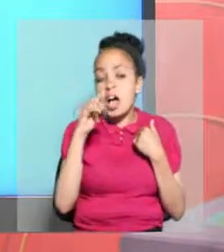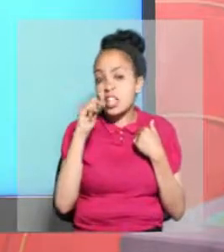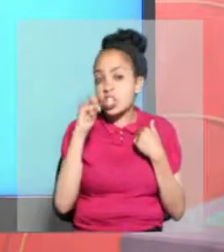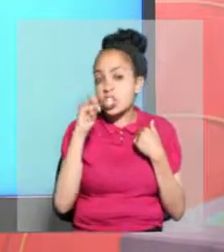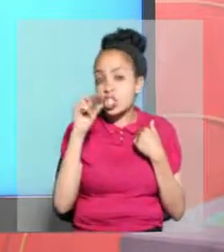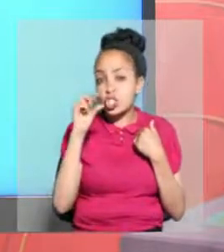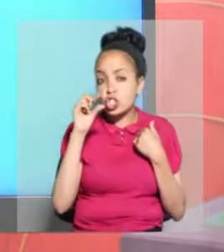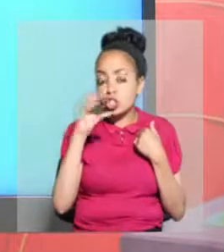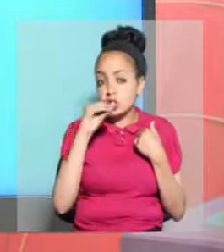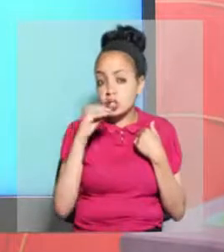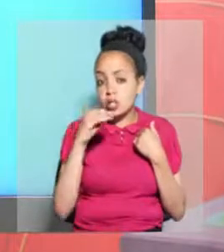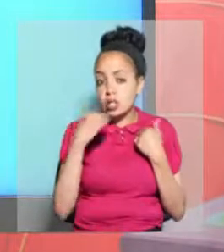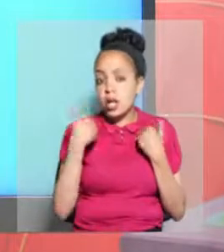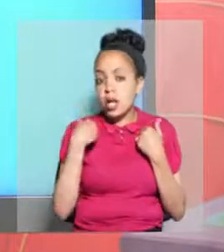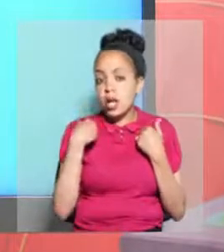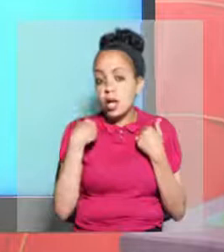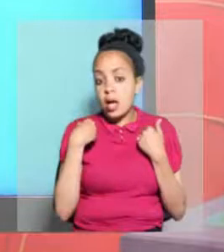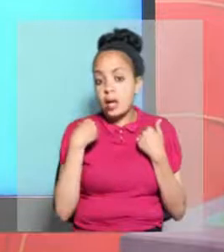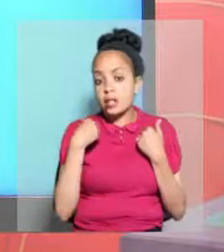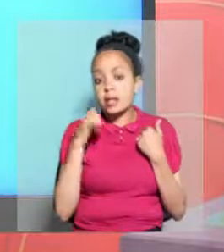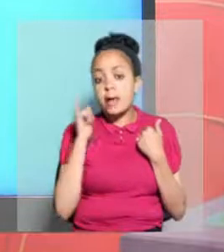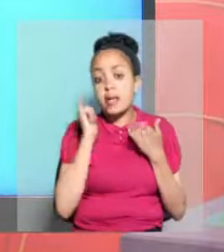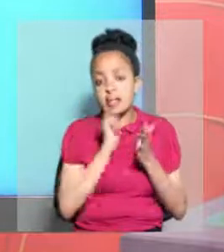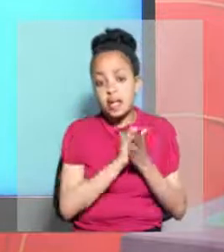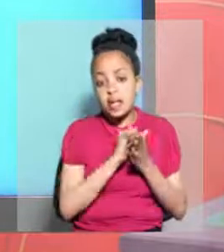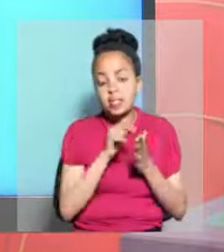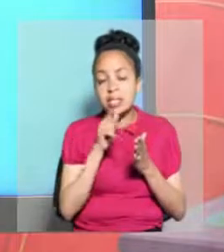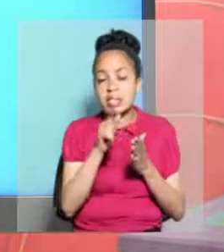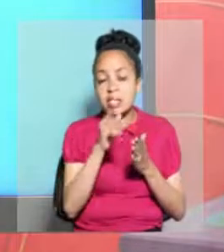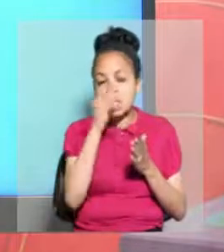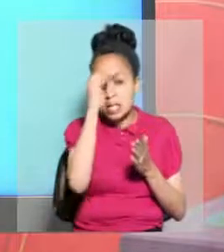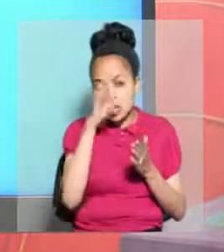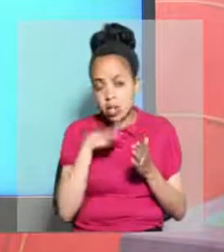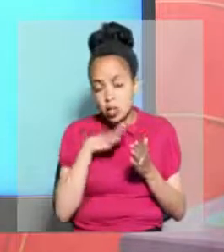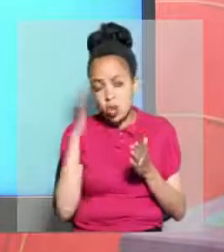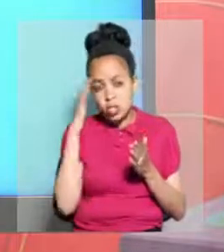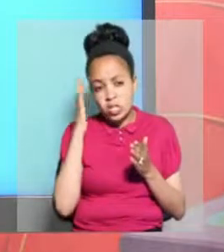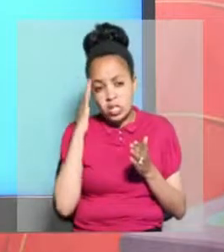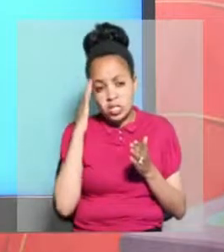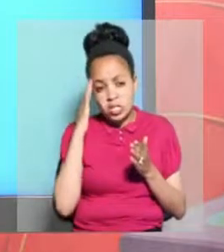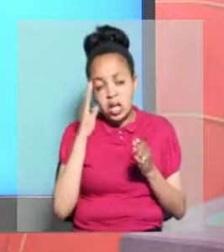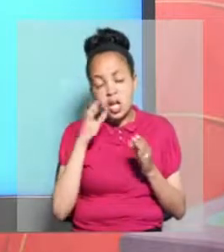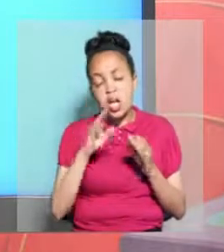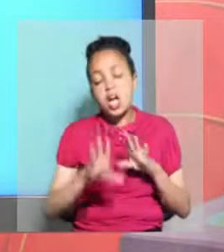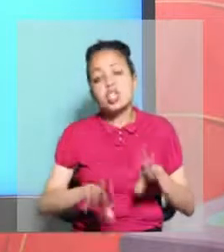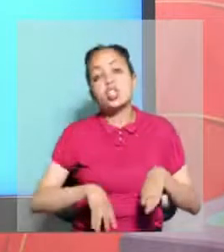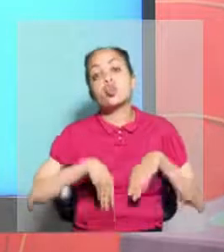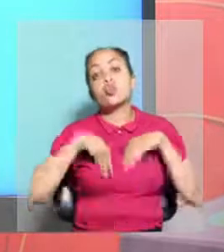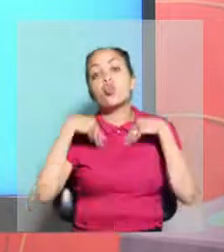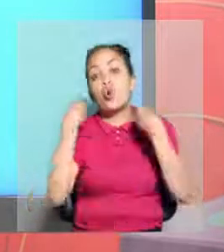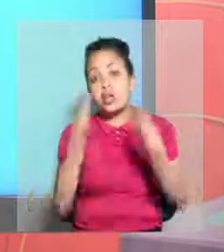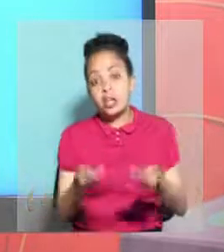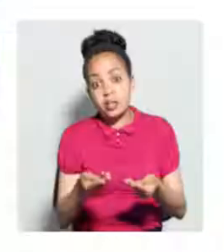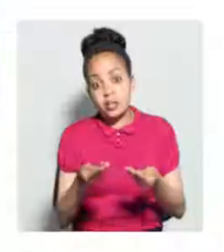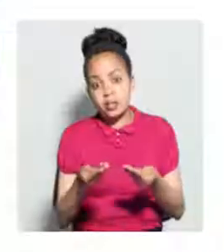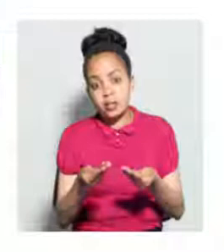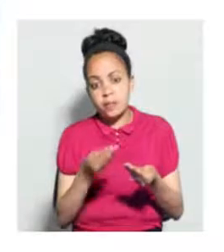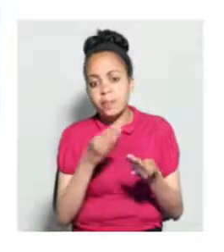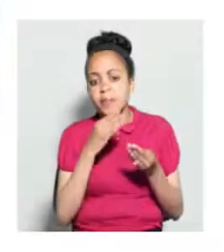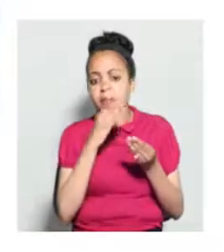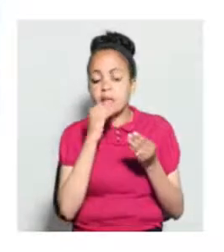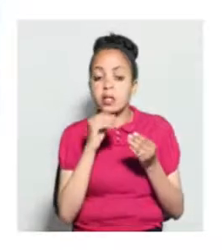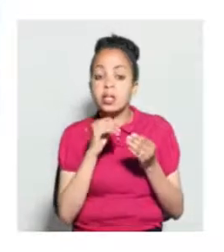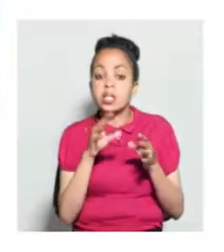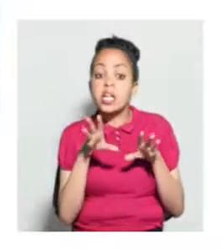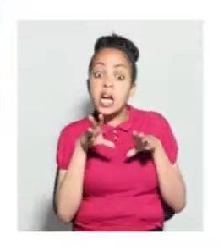again, AB antibody here. By that, this individual can be considered as universally donating and